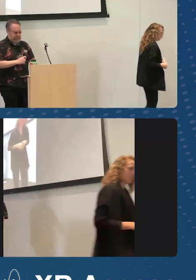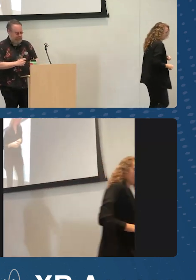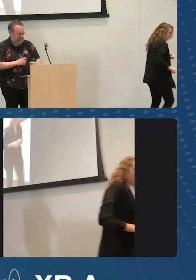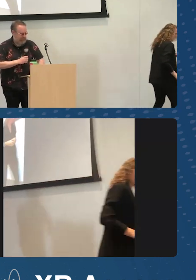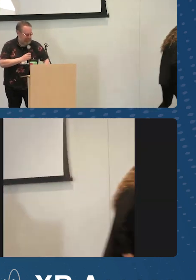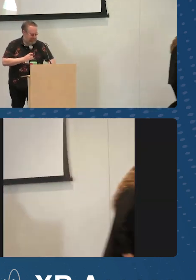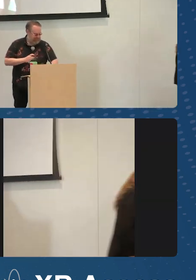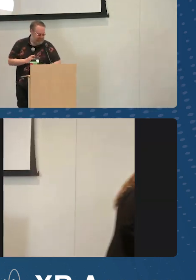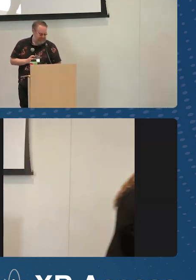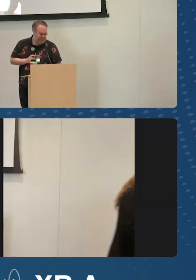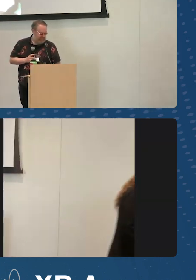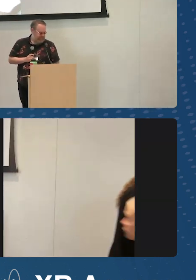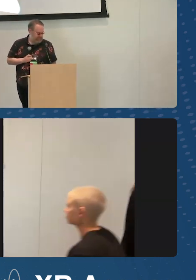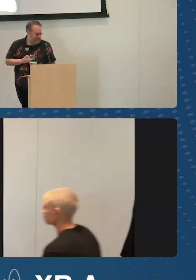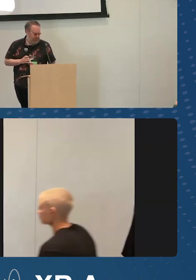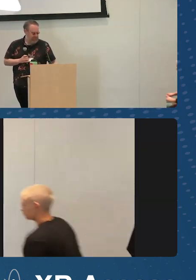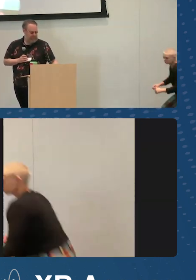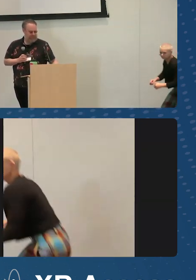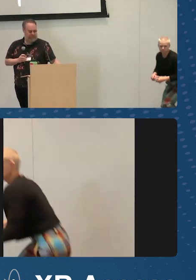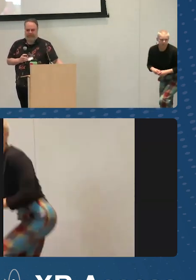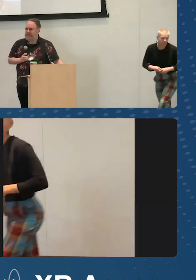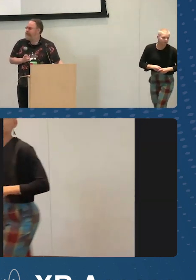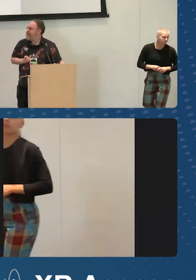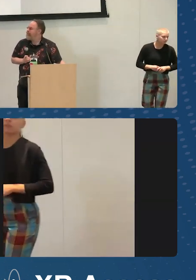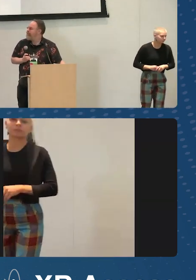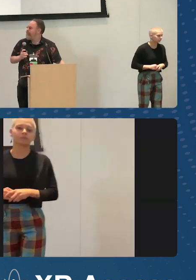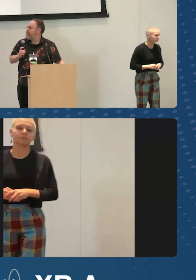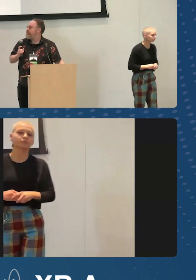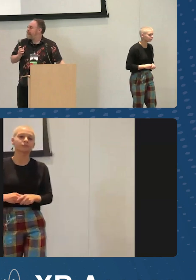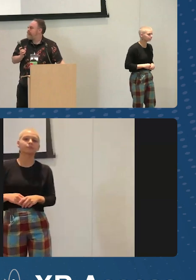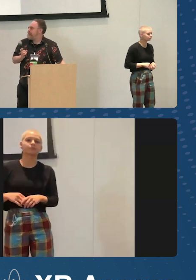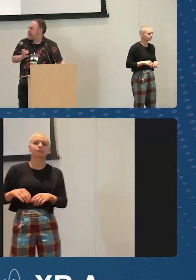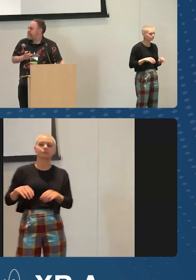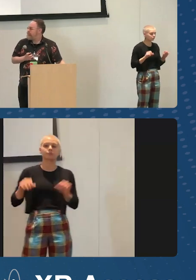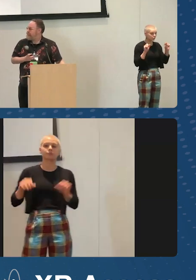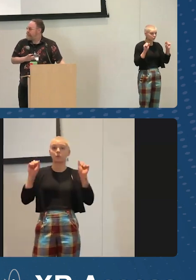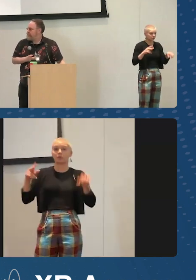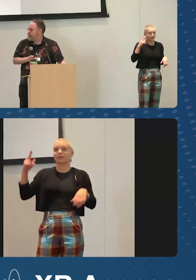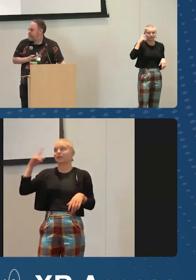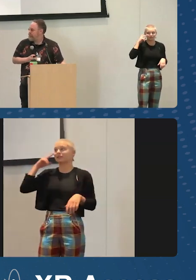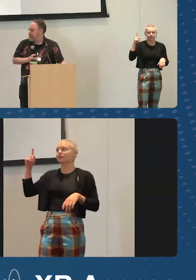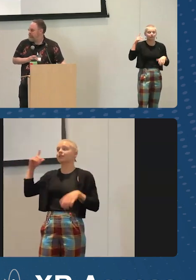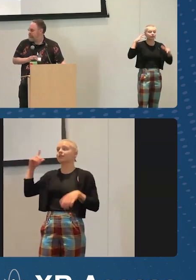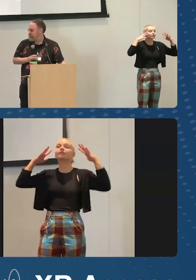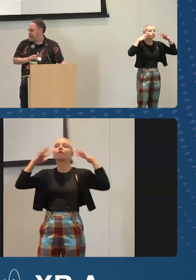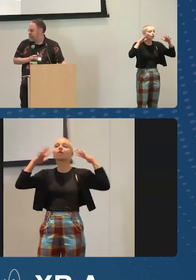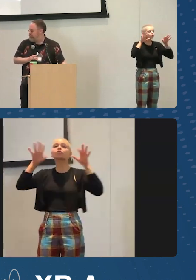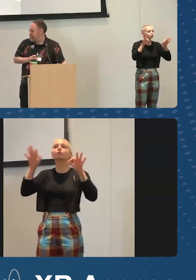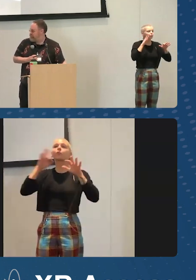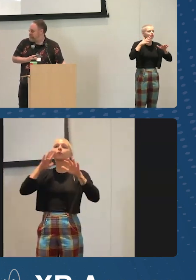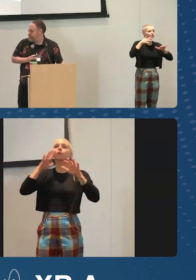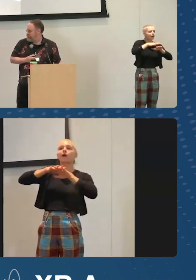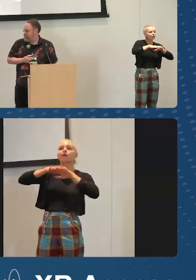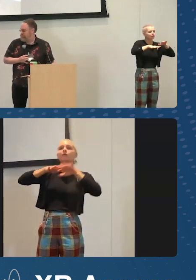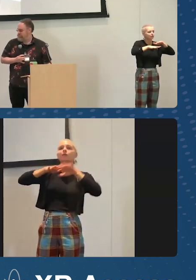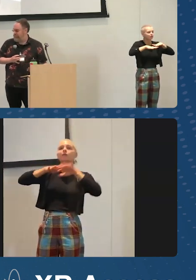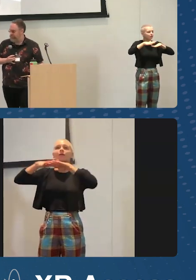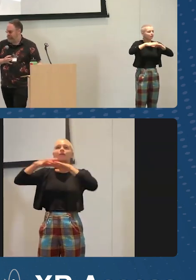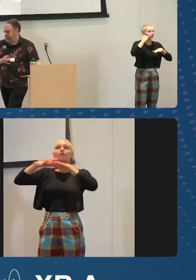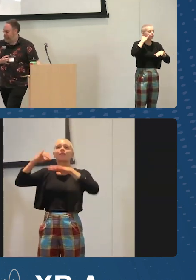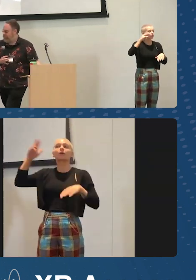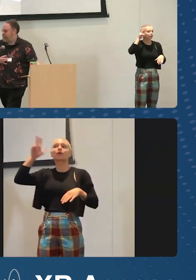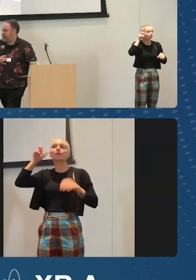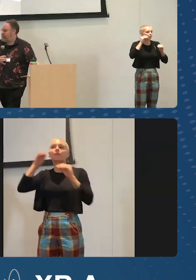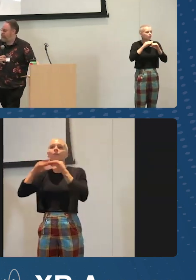You can see the sonic descriptions are stacking when you're hearing multiple sounds at once. So we're seeing putting it back in a bottle,